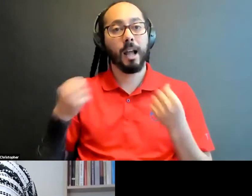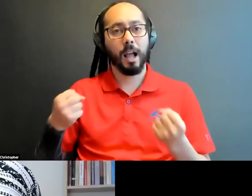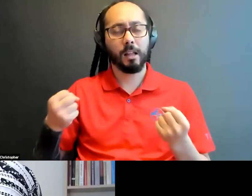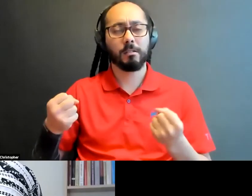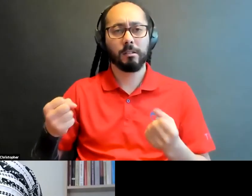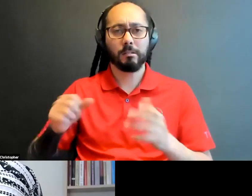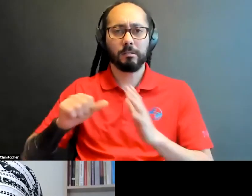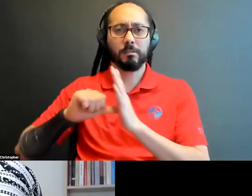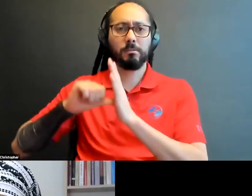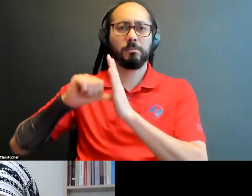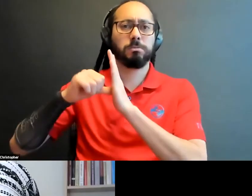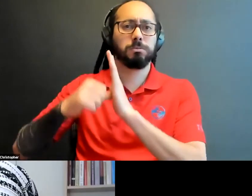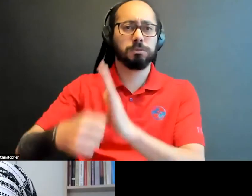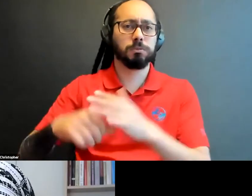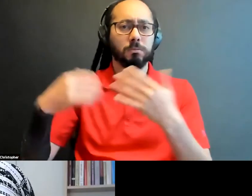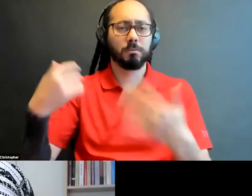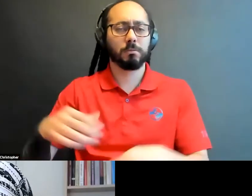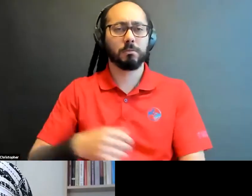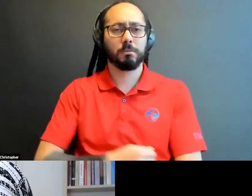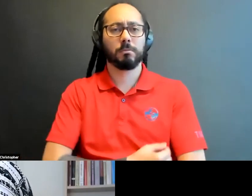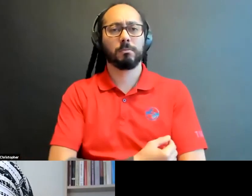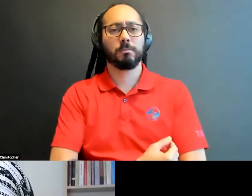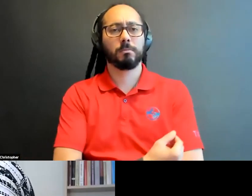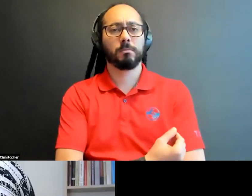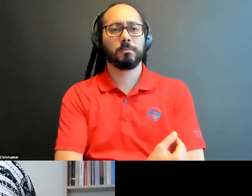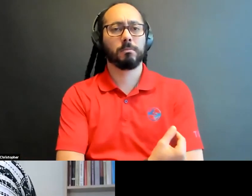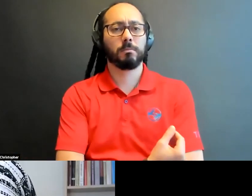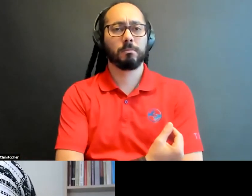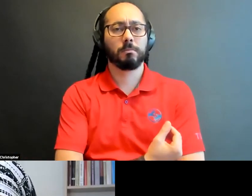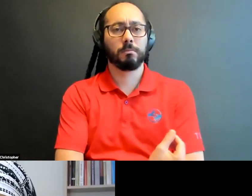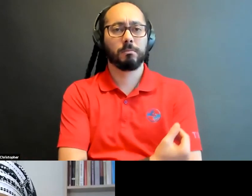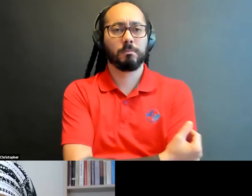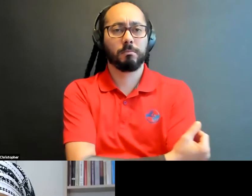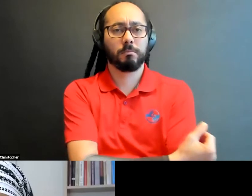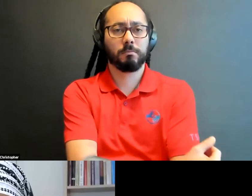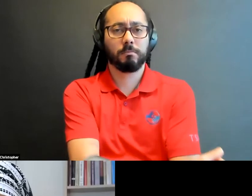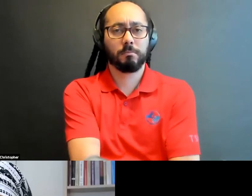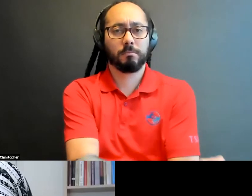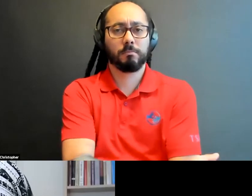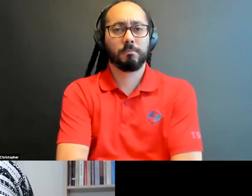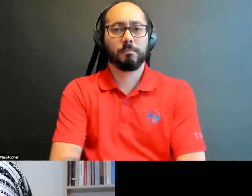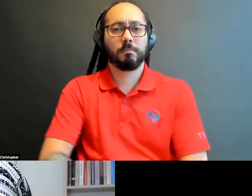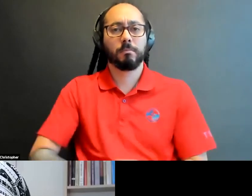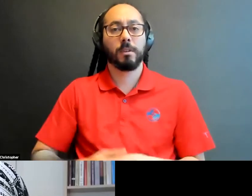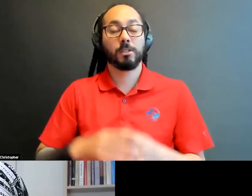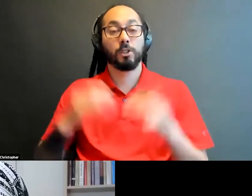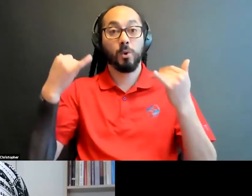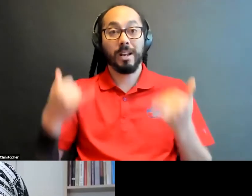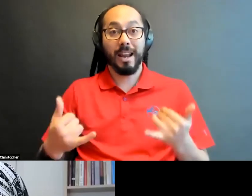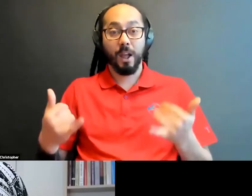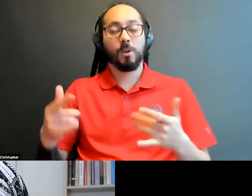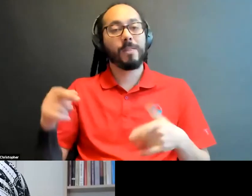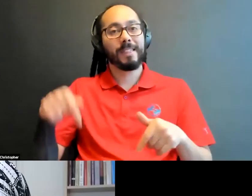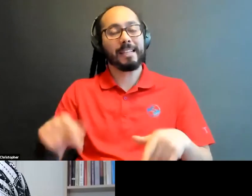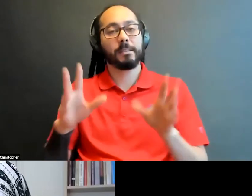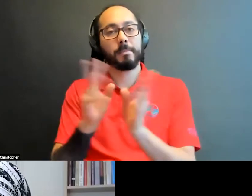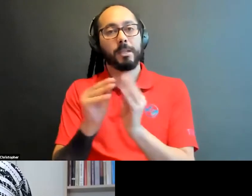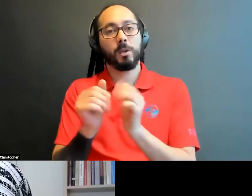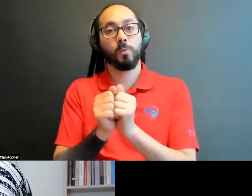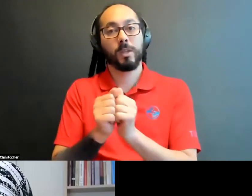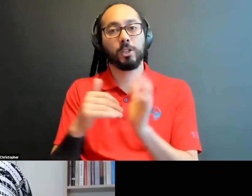highlighted. This session with Dr. Arie is not merely welcome, it is